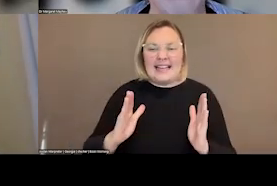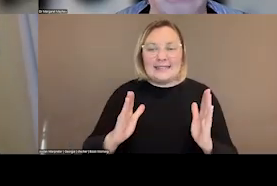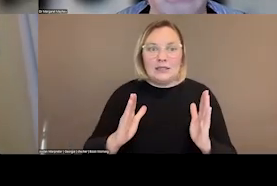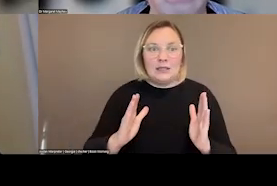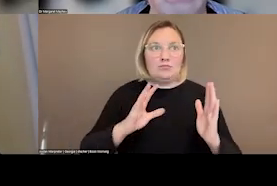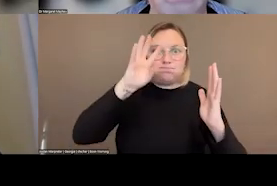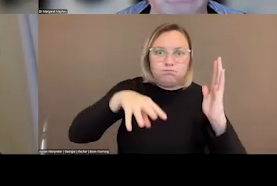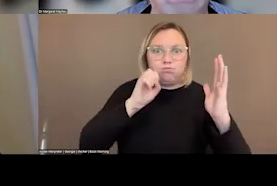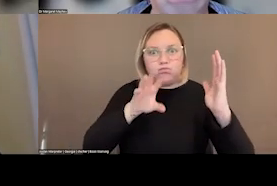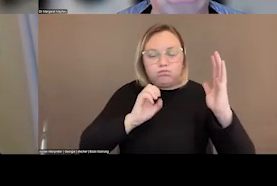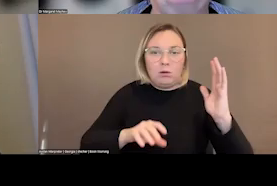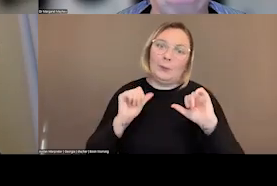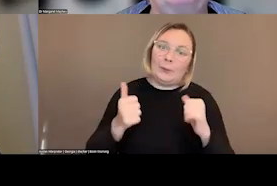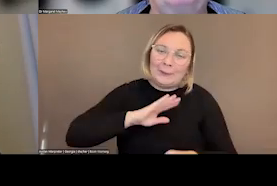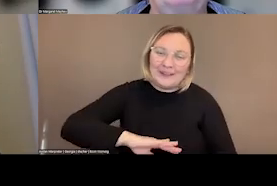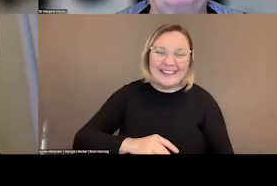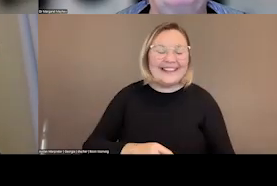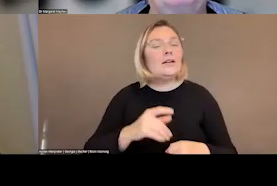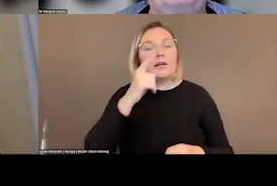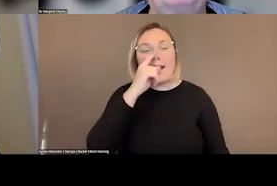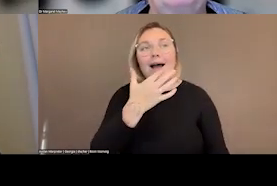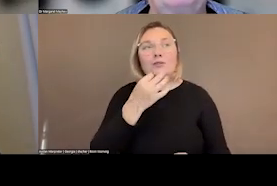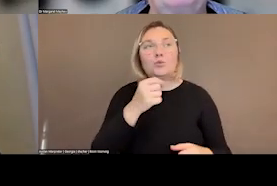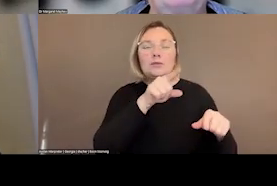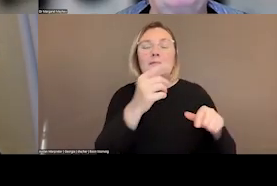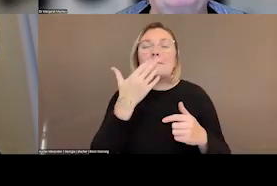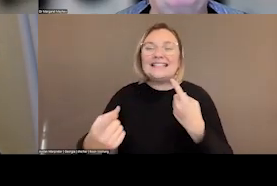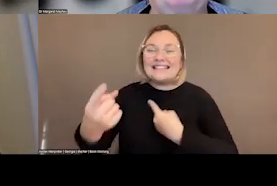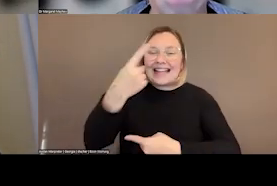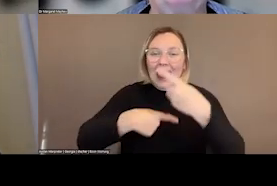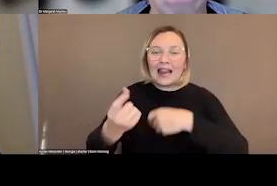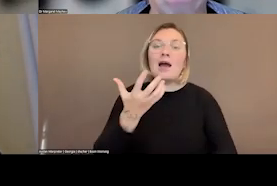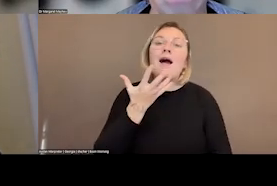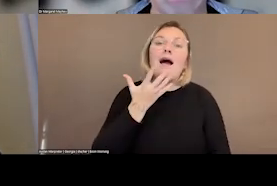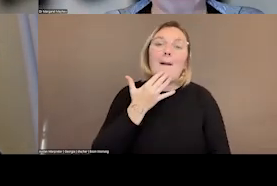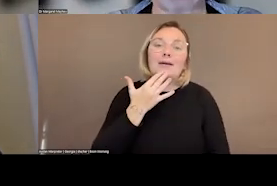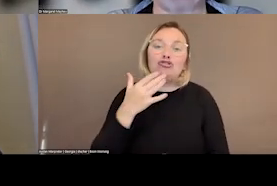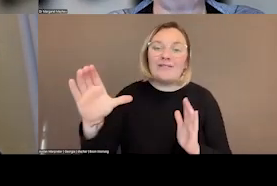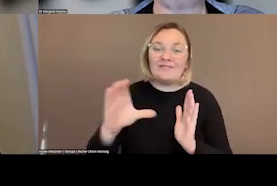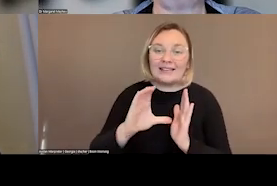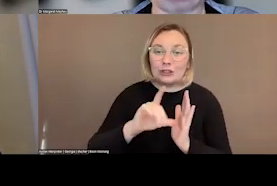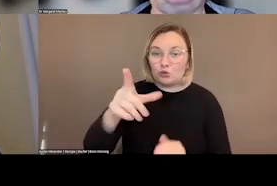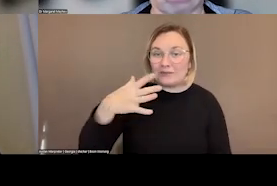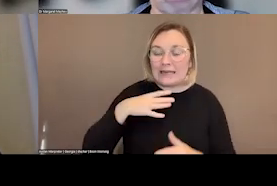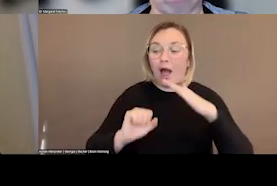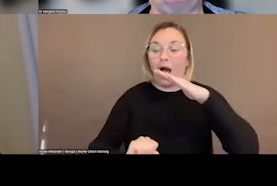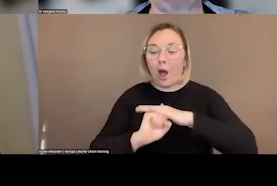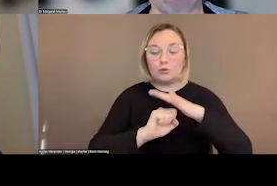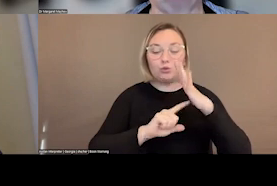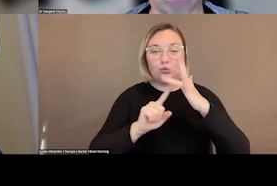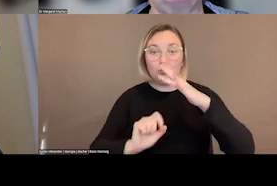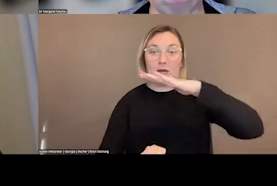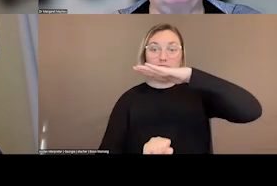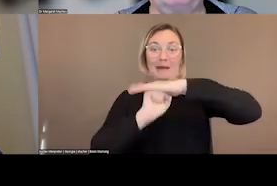which is Mm. great. And we just ask here to, I guess, tell us how much funding you would require up to that maximum of